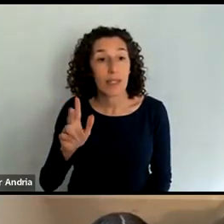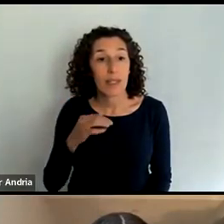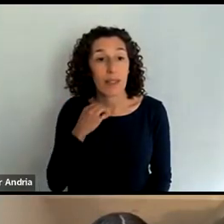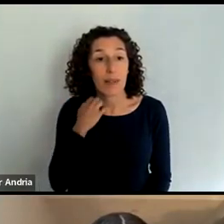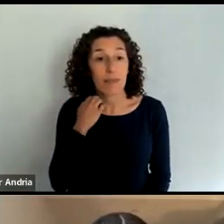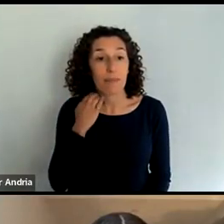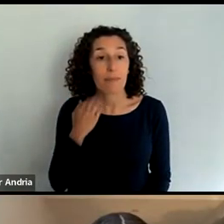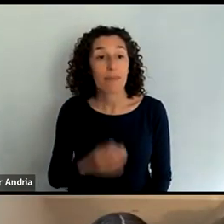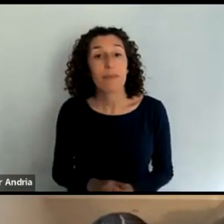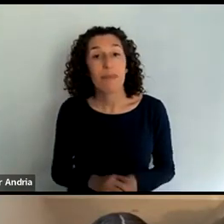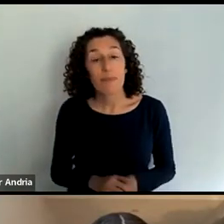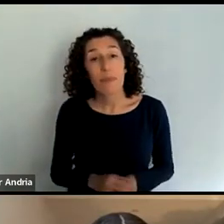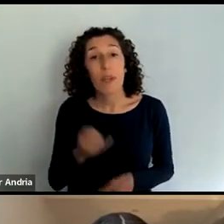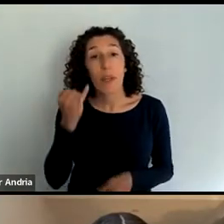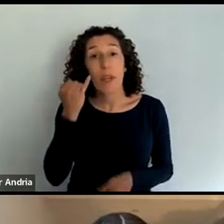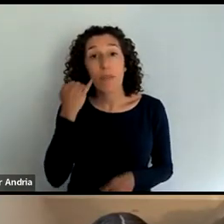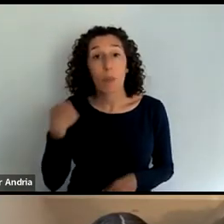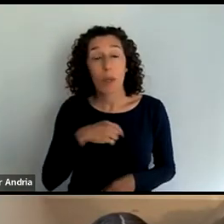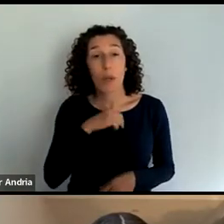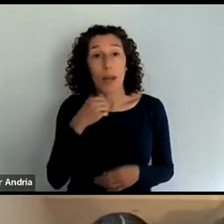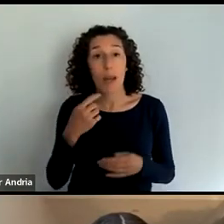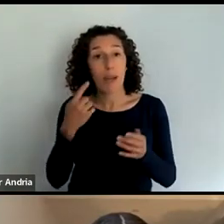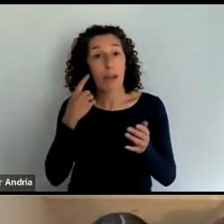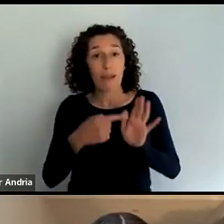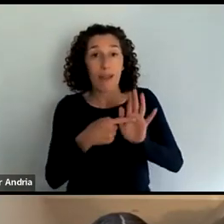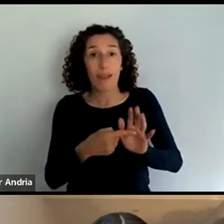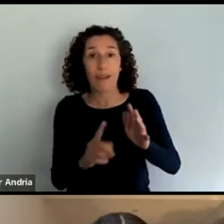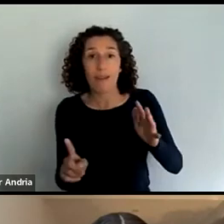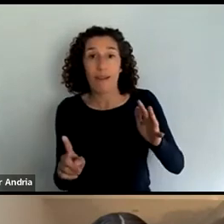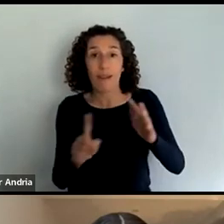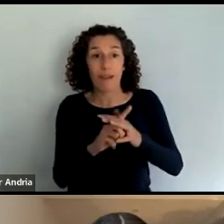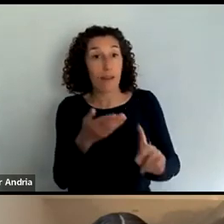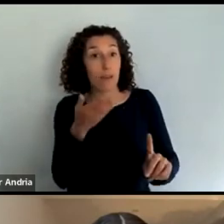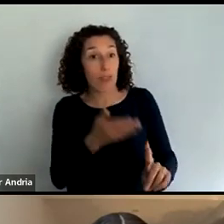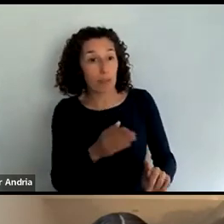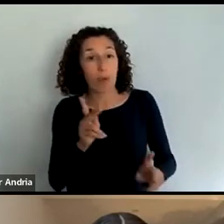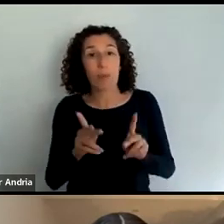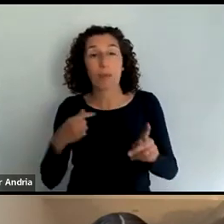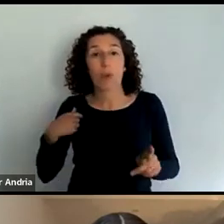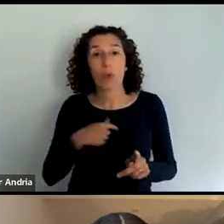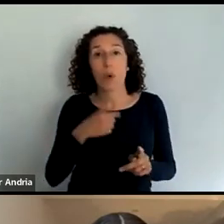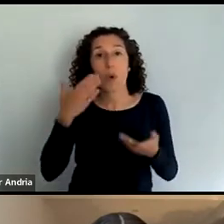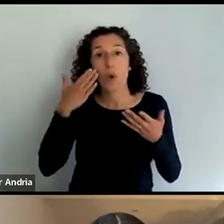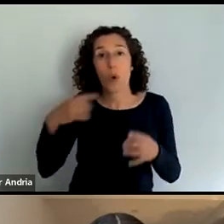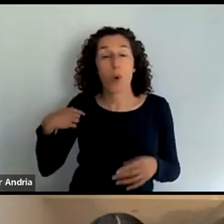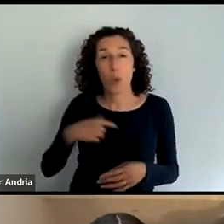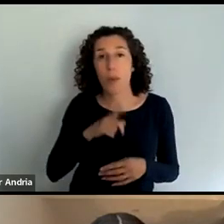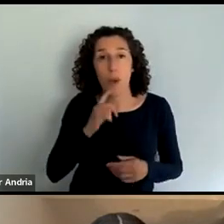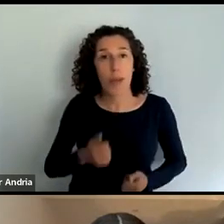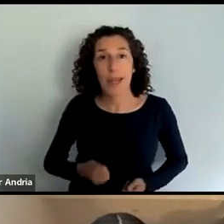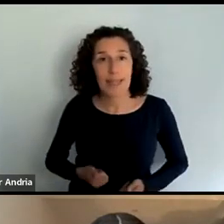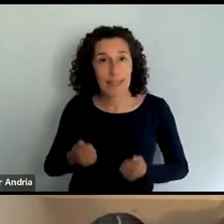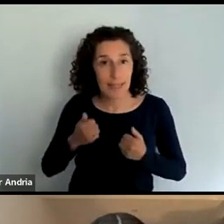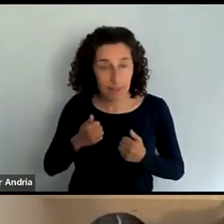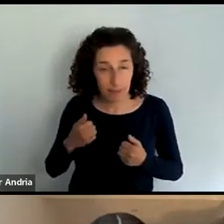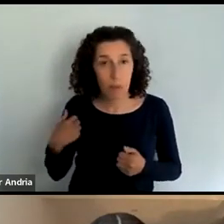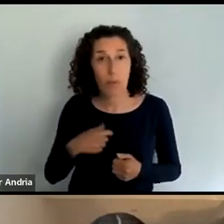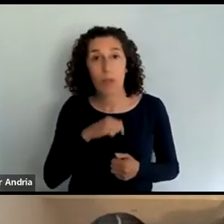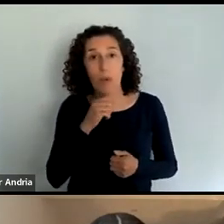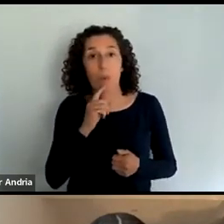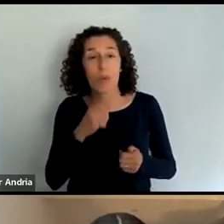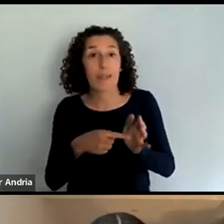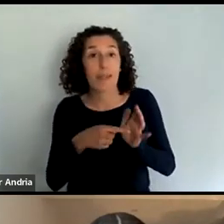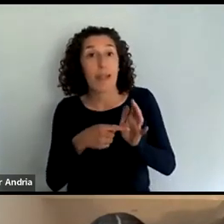We don't, if we're not visible, people don't know we exist because we don't look, you know, we don't necessarily stand out when we walk down